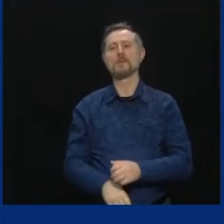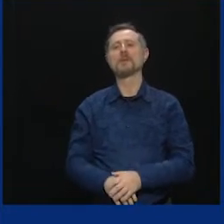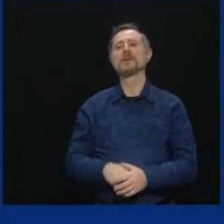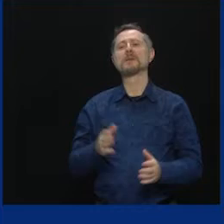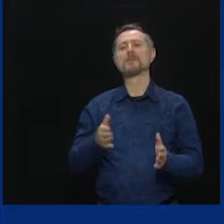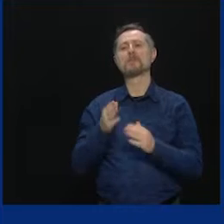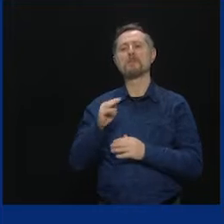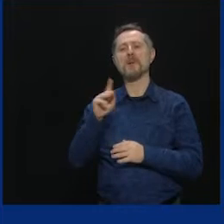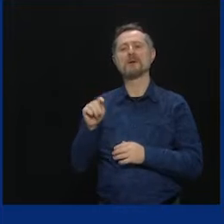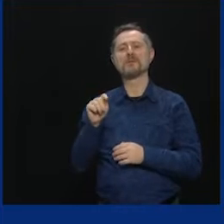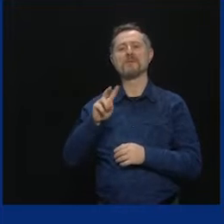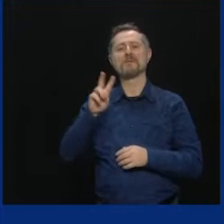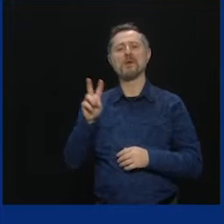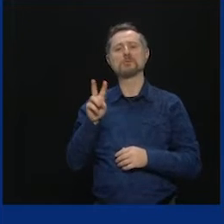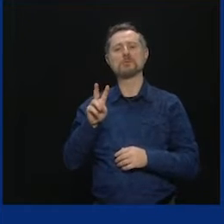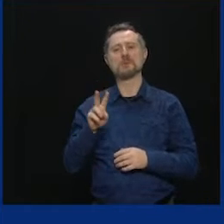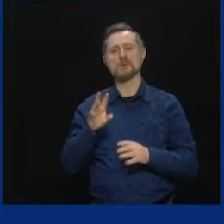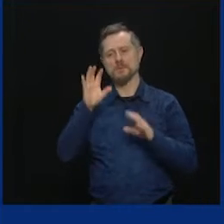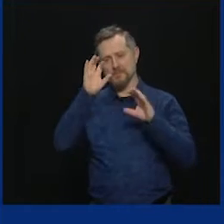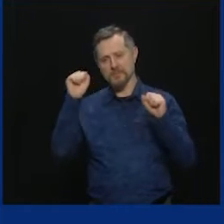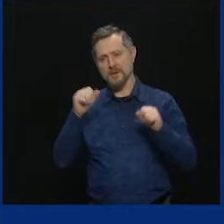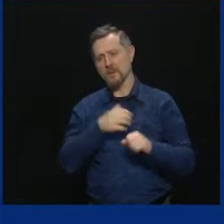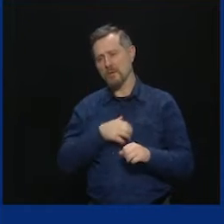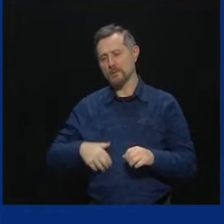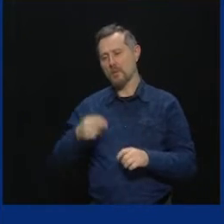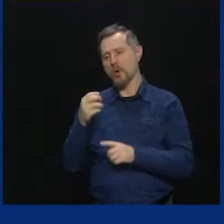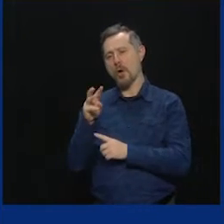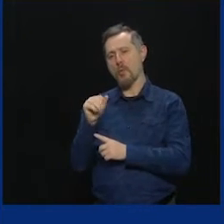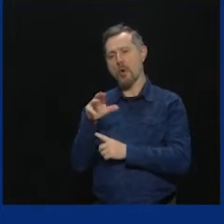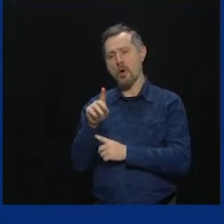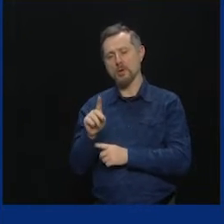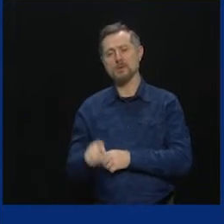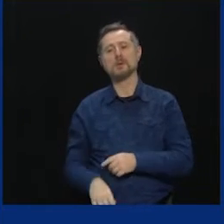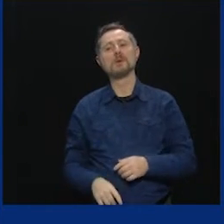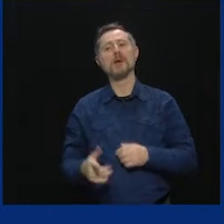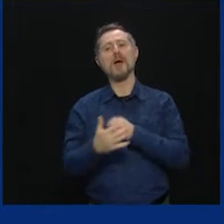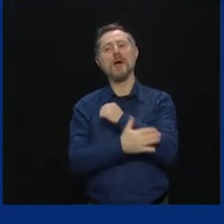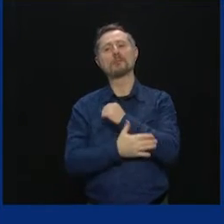Howard, County Legislator Tyree Woodson Samuels,